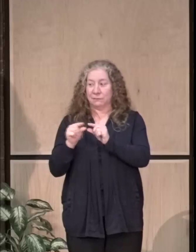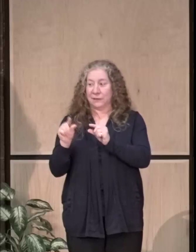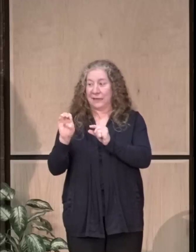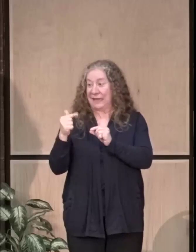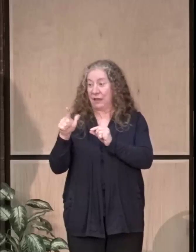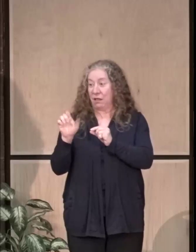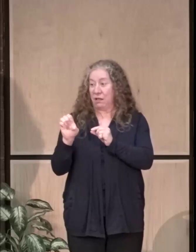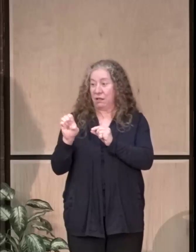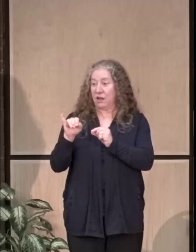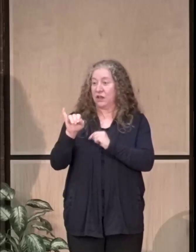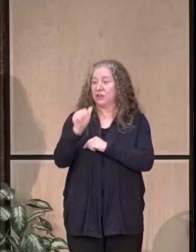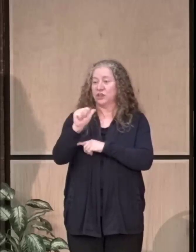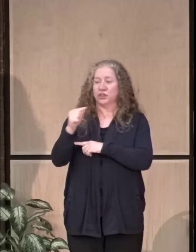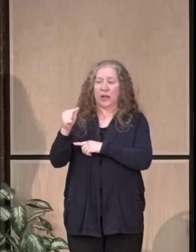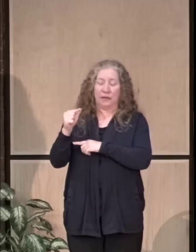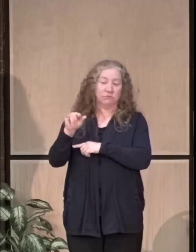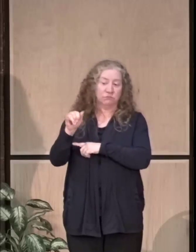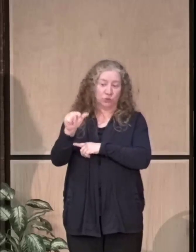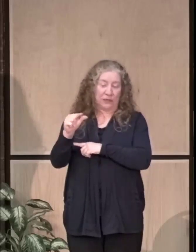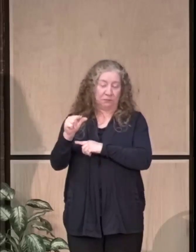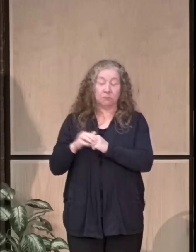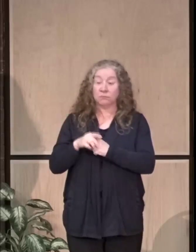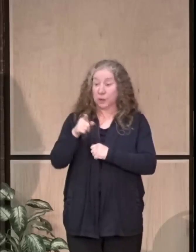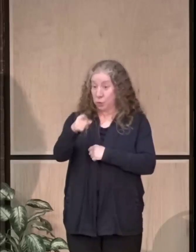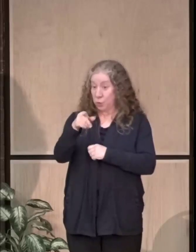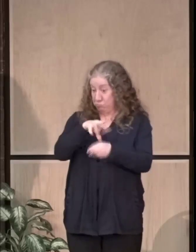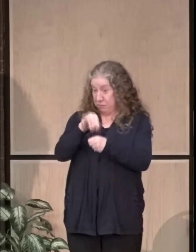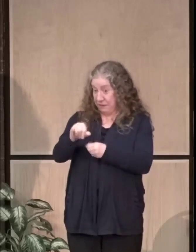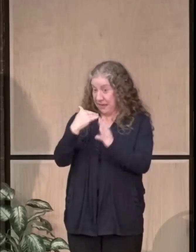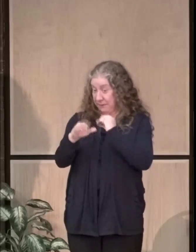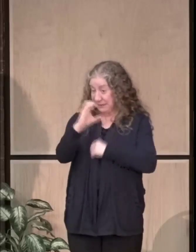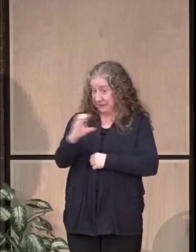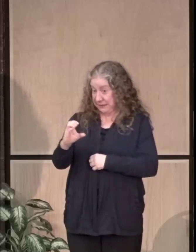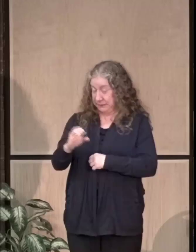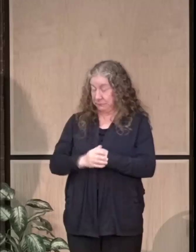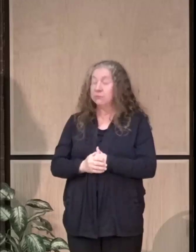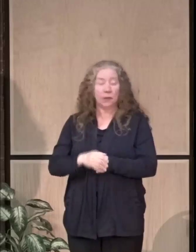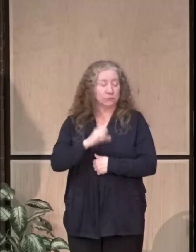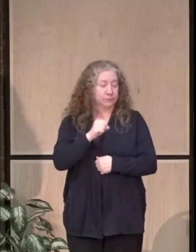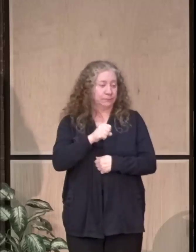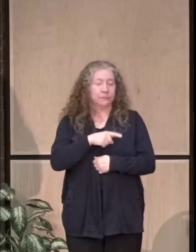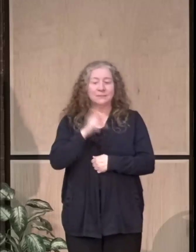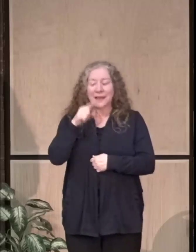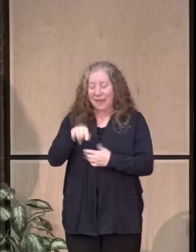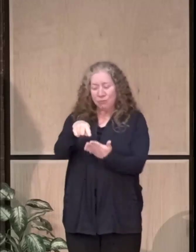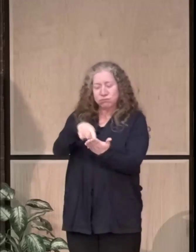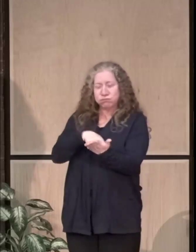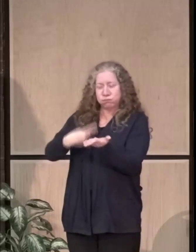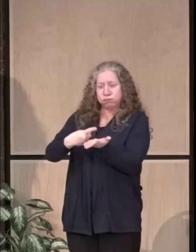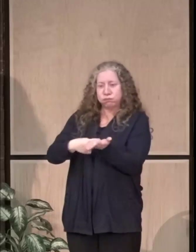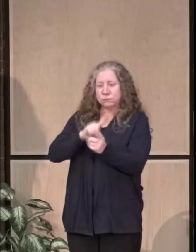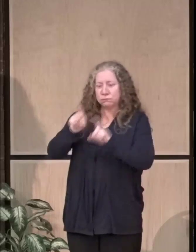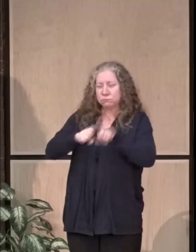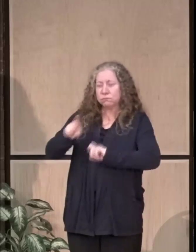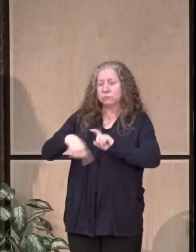Okay. And you're copied on it, and they're asking about communications about